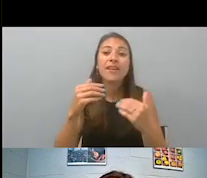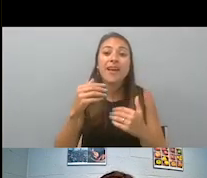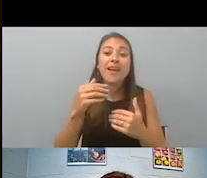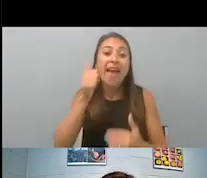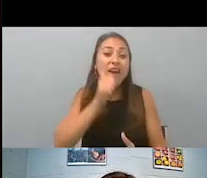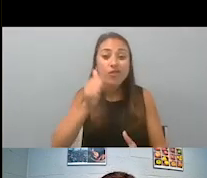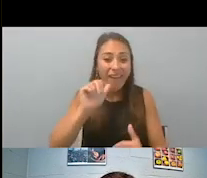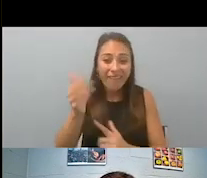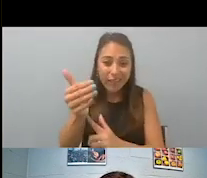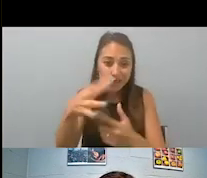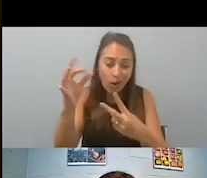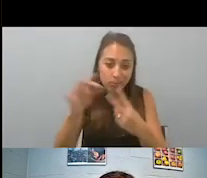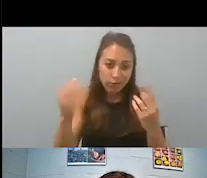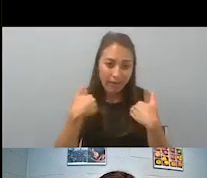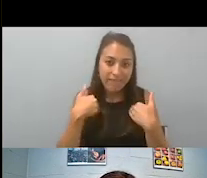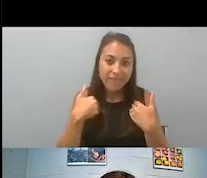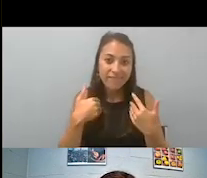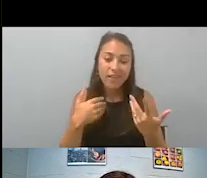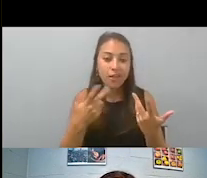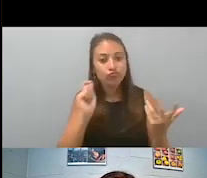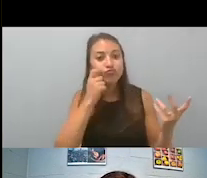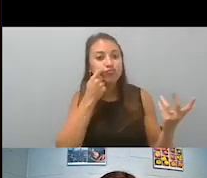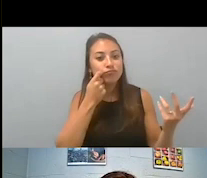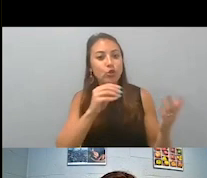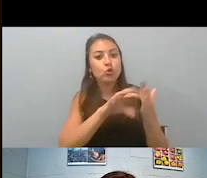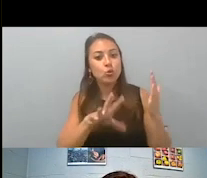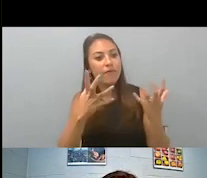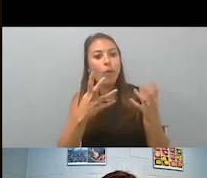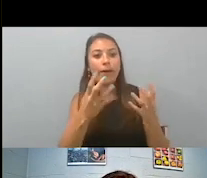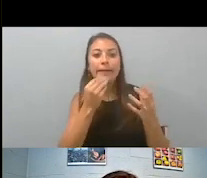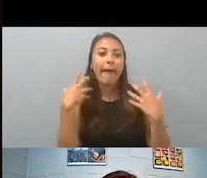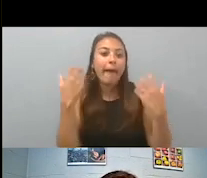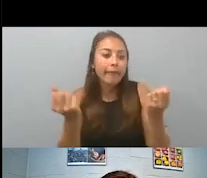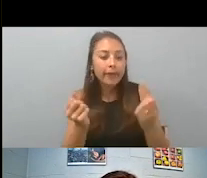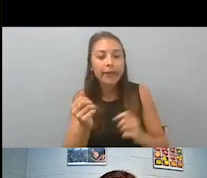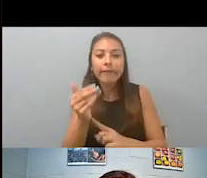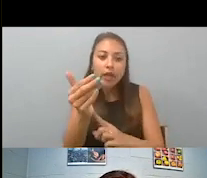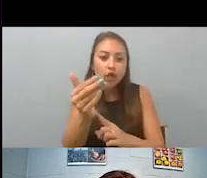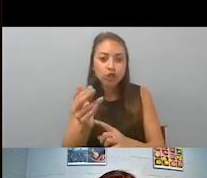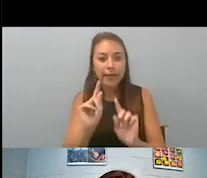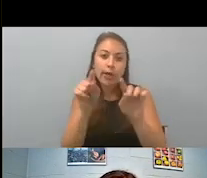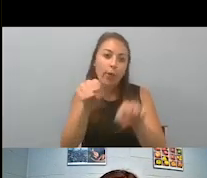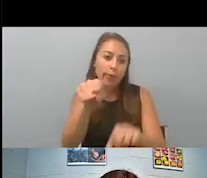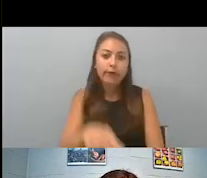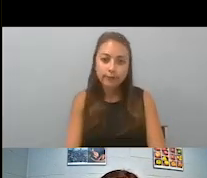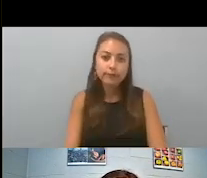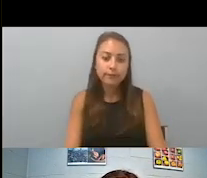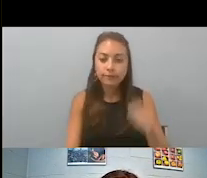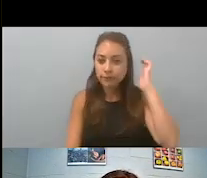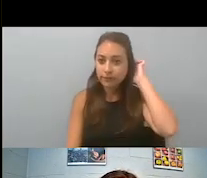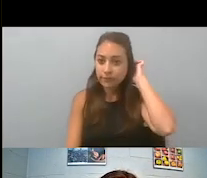day. So that's a nice thing that students might be looking for specifically. So they might find themselves eating at the VDub.